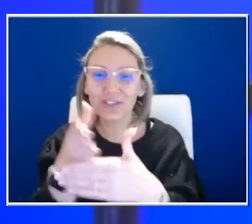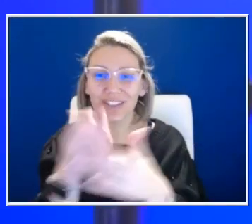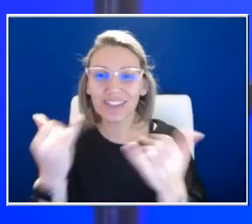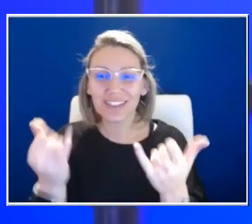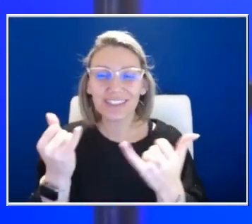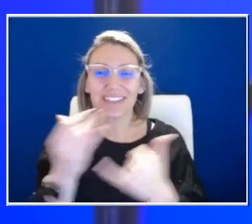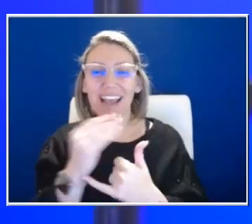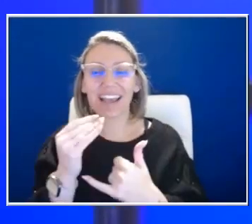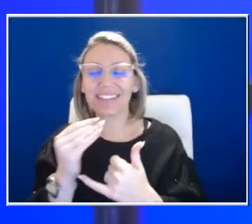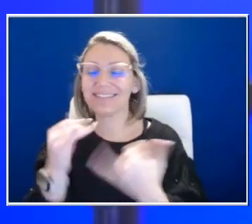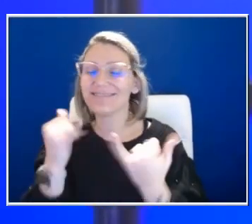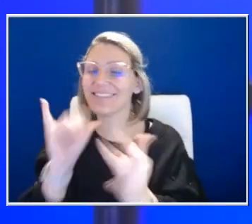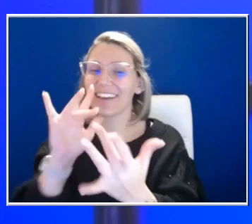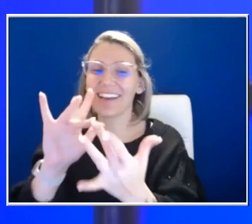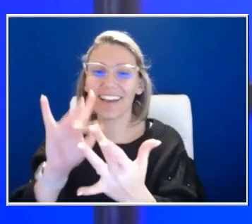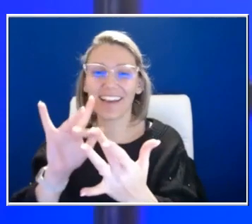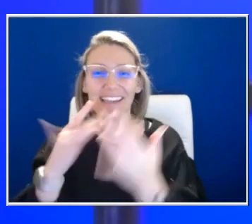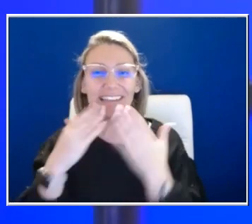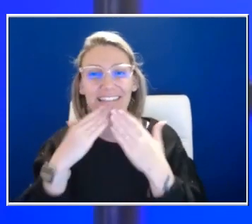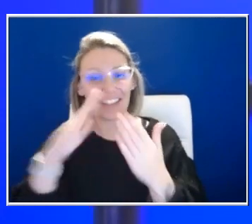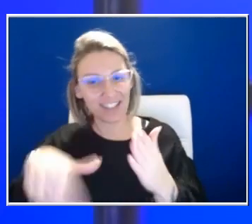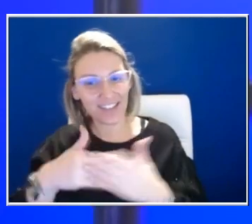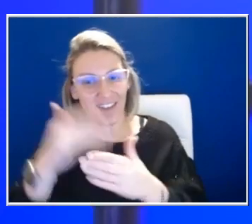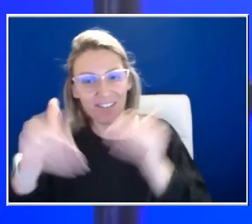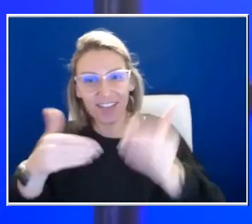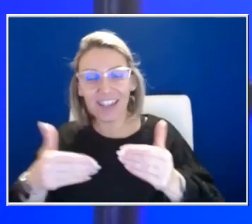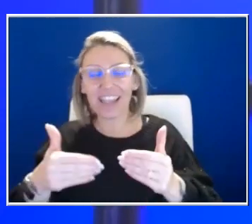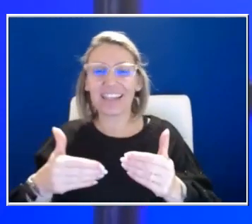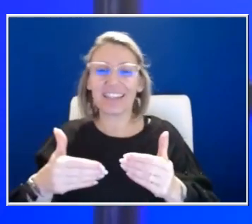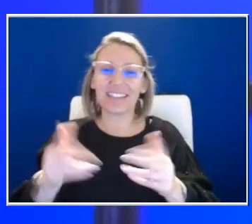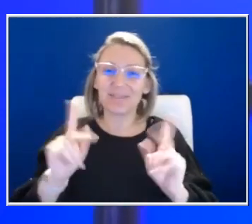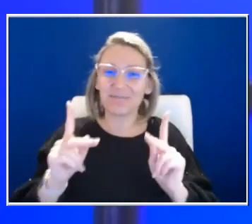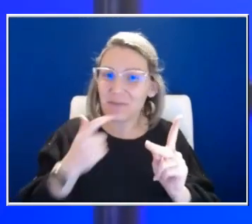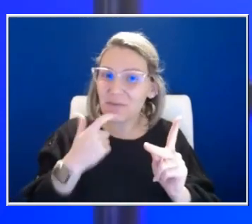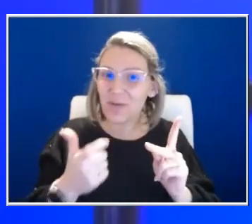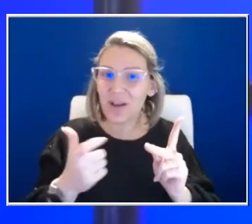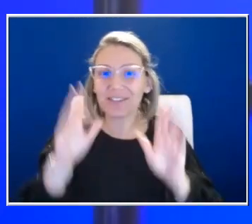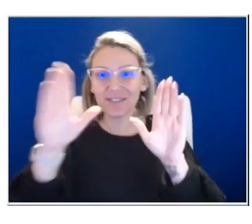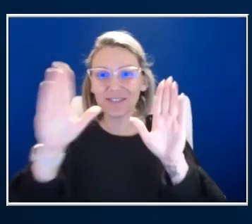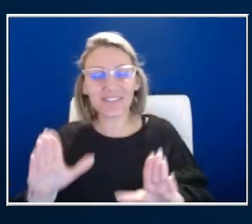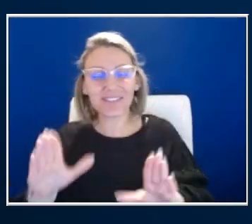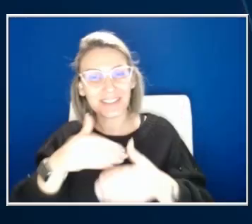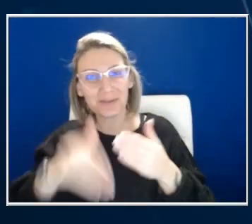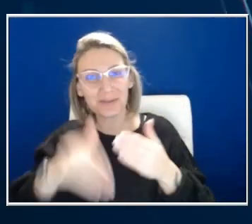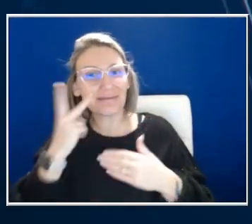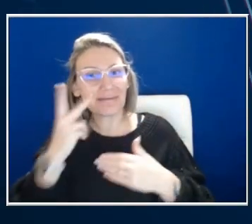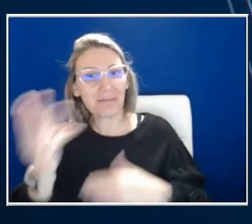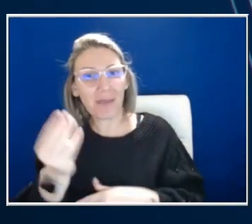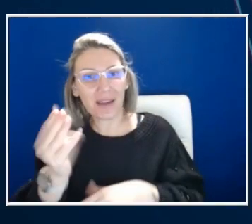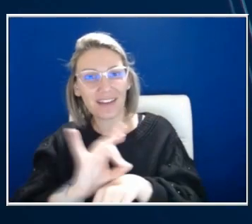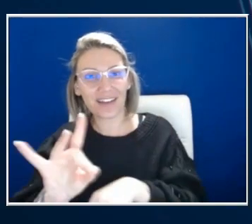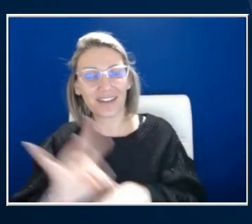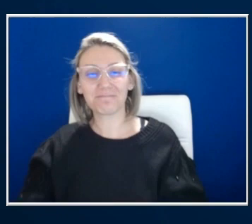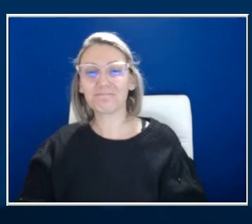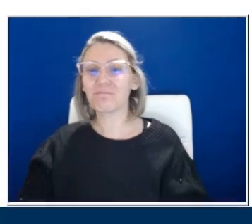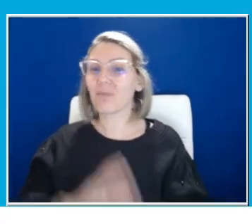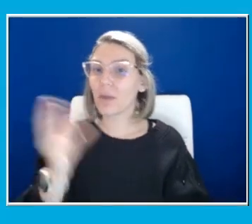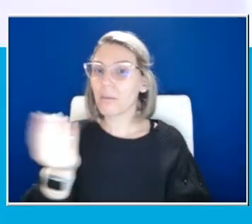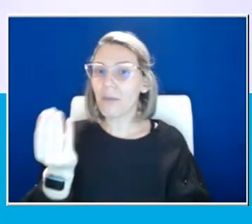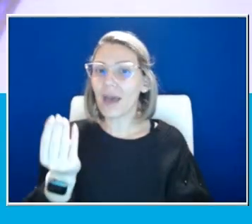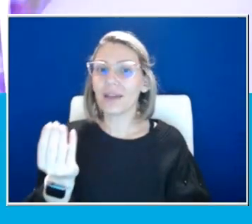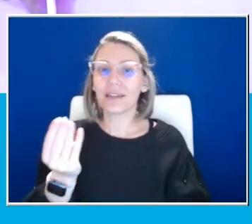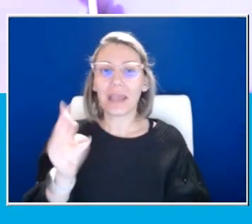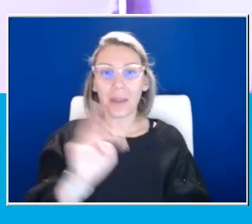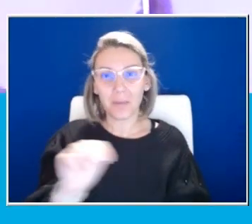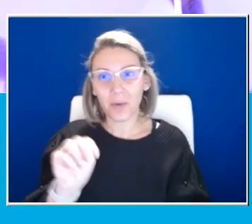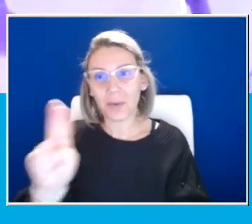touch. Thanks to all of our guests, all of our viewers. Have a fantastic weekend. We'll see you back here Monday at 8. Coming up Monday on the Morning Medical Update,